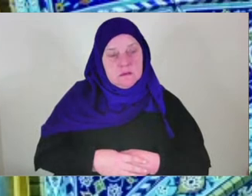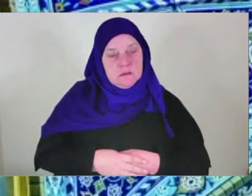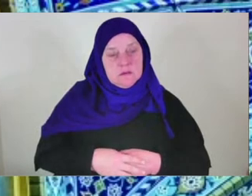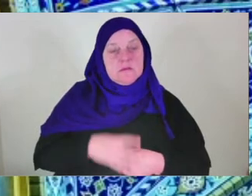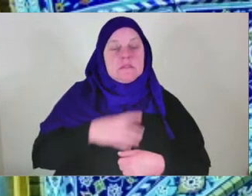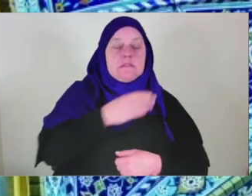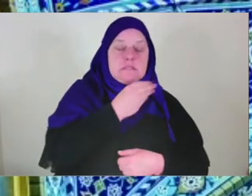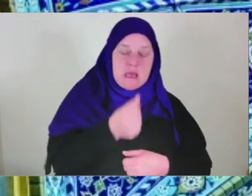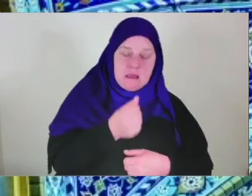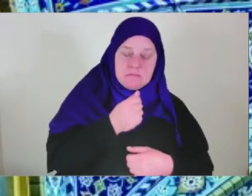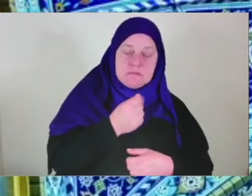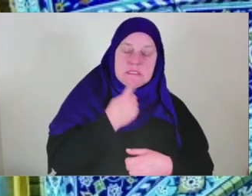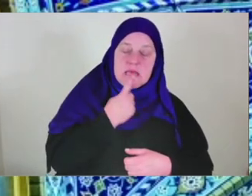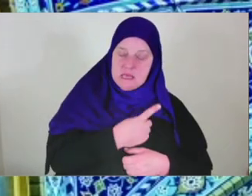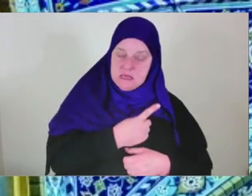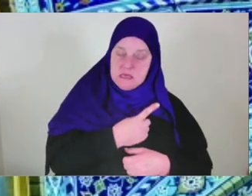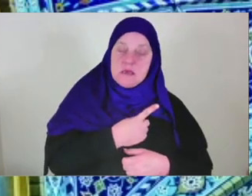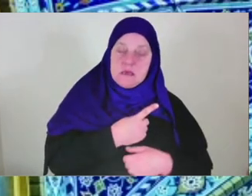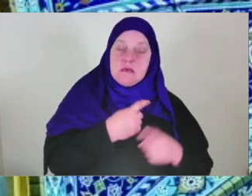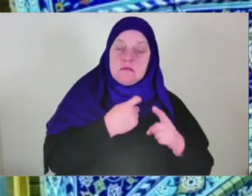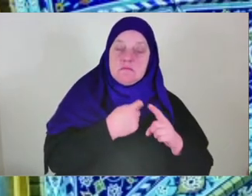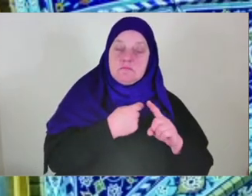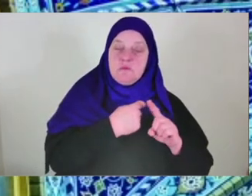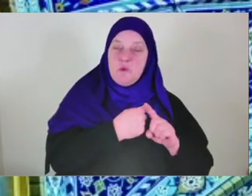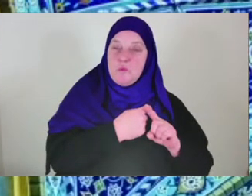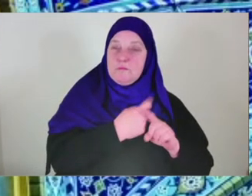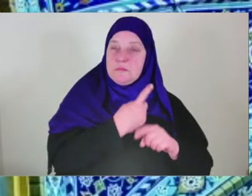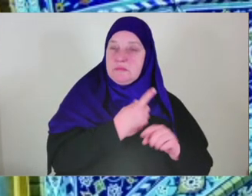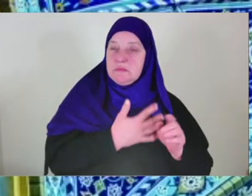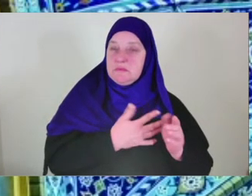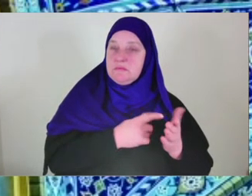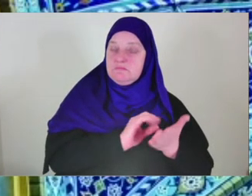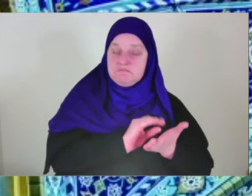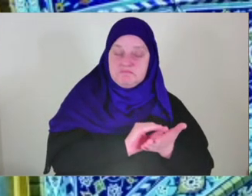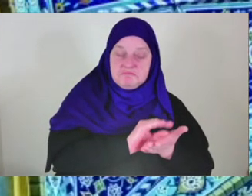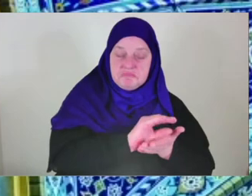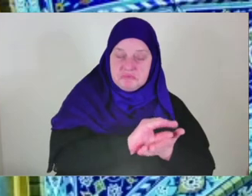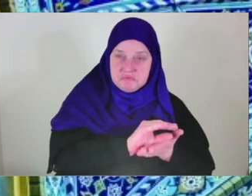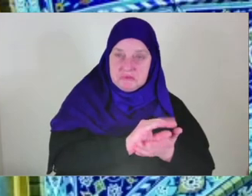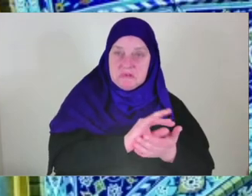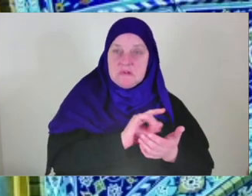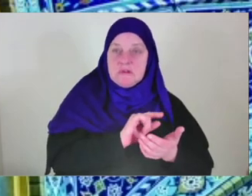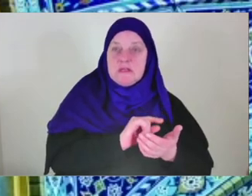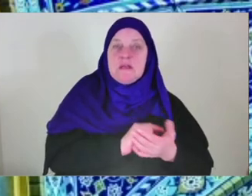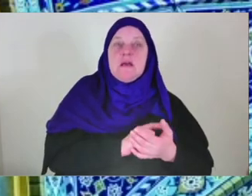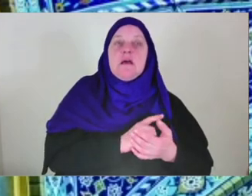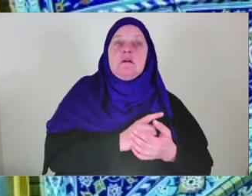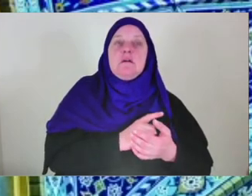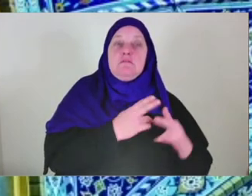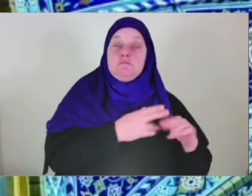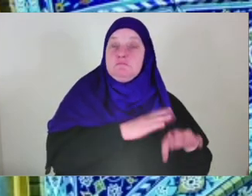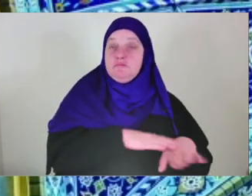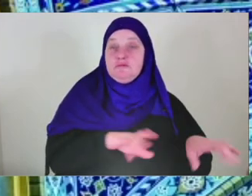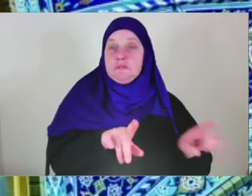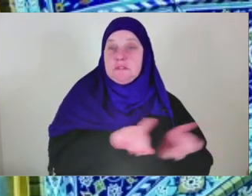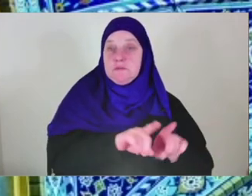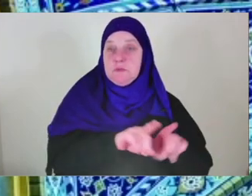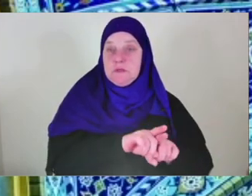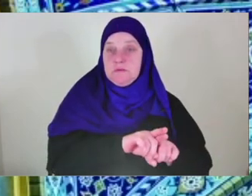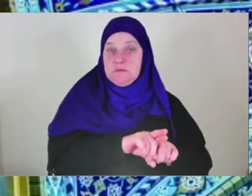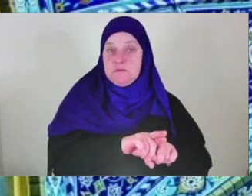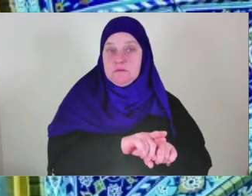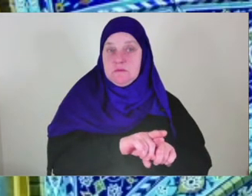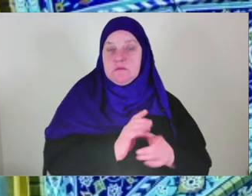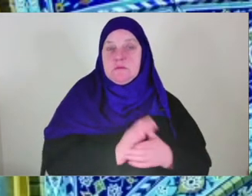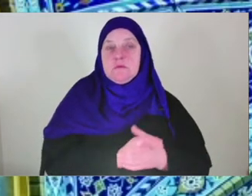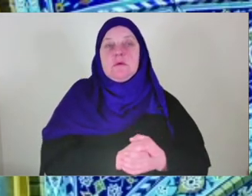children, because majority, one of the conditions of khums, they say because a child under the age of